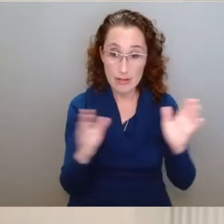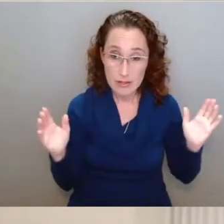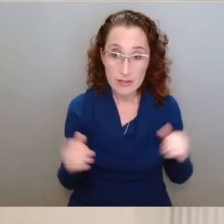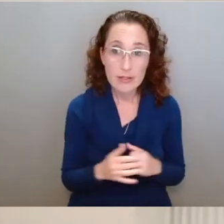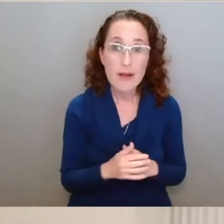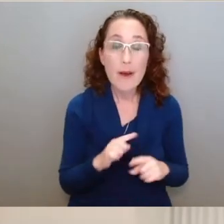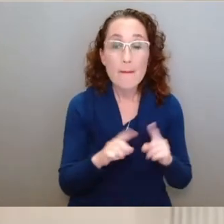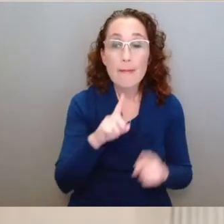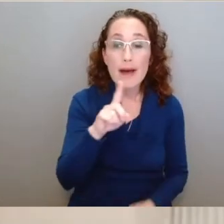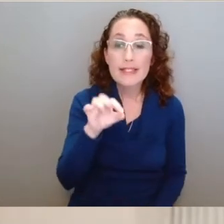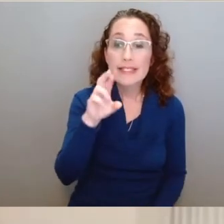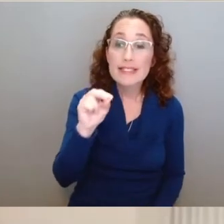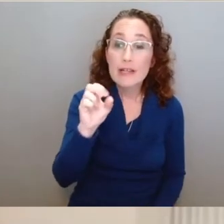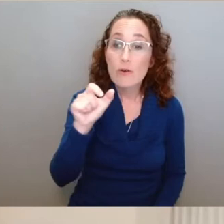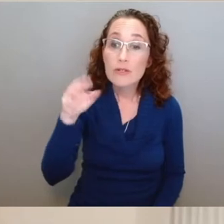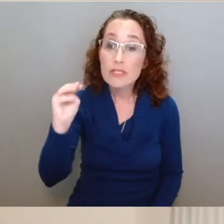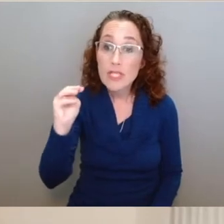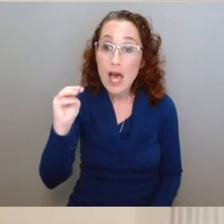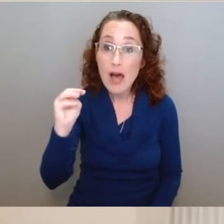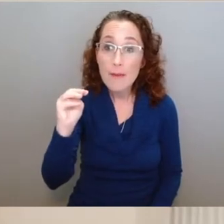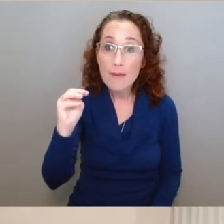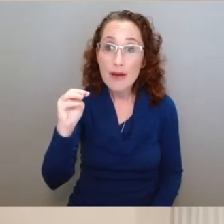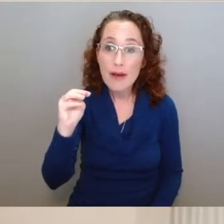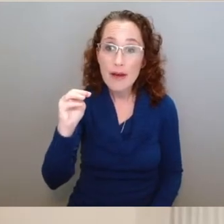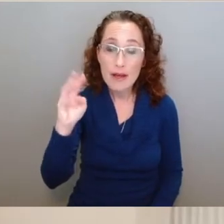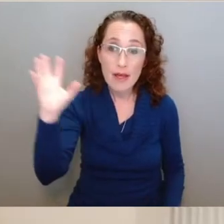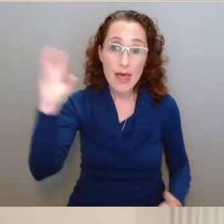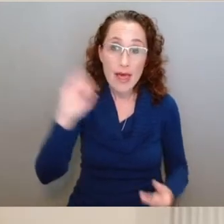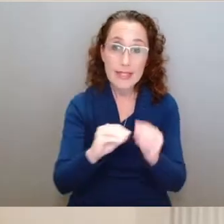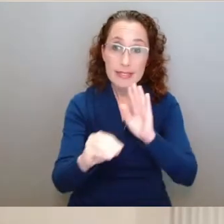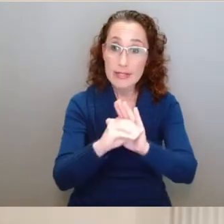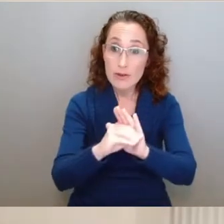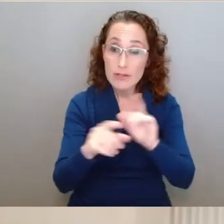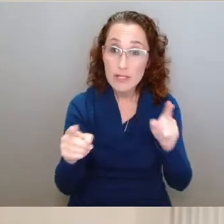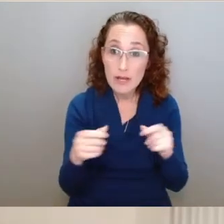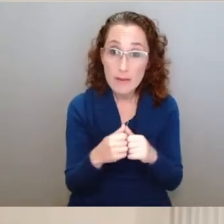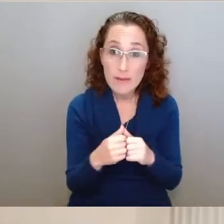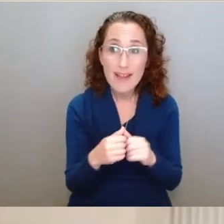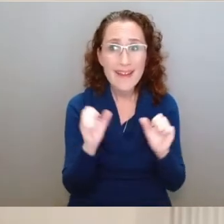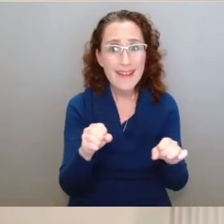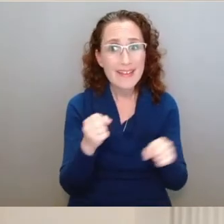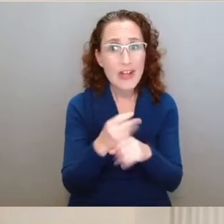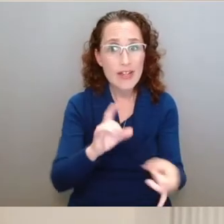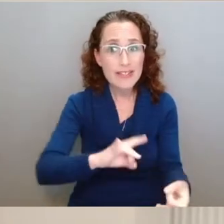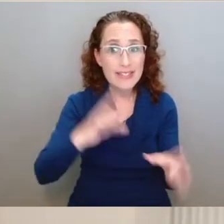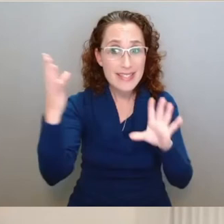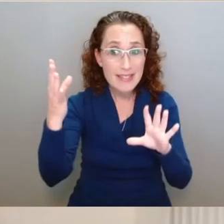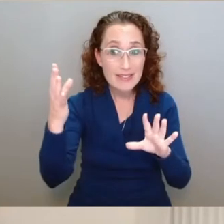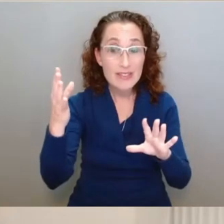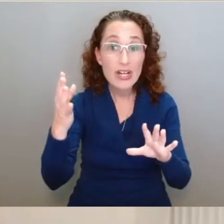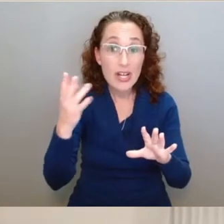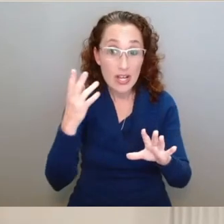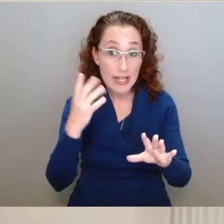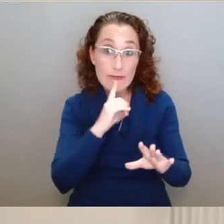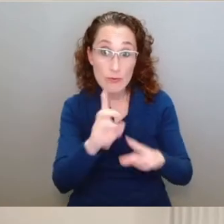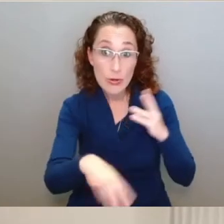often something that can lead to disastrous consequences when that belief system plays out in real life.